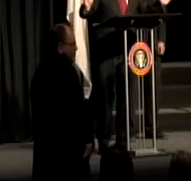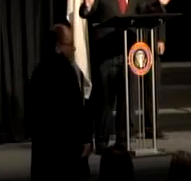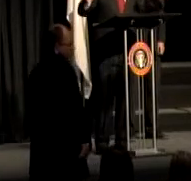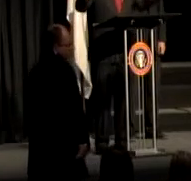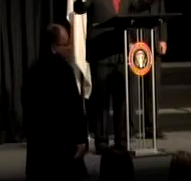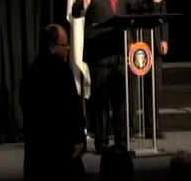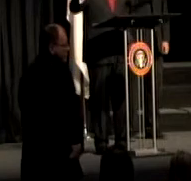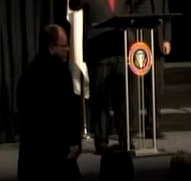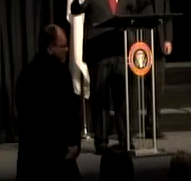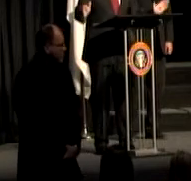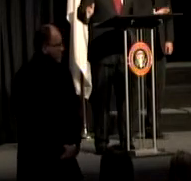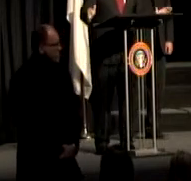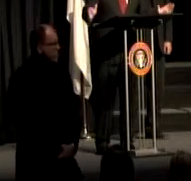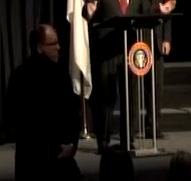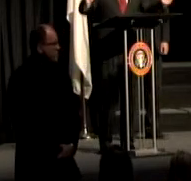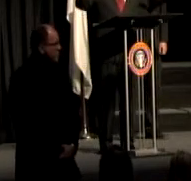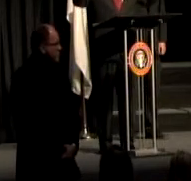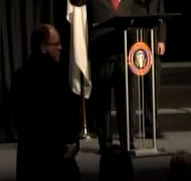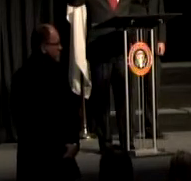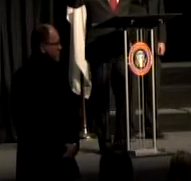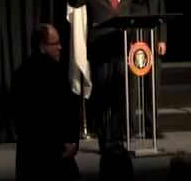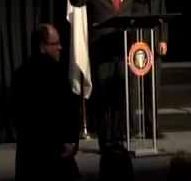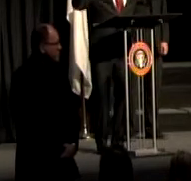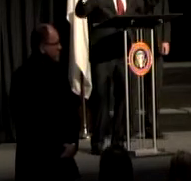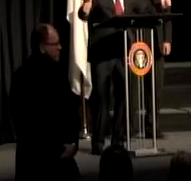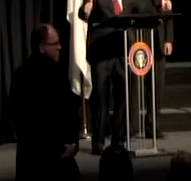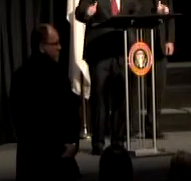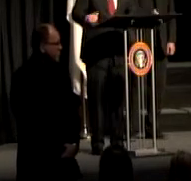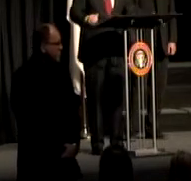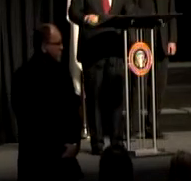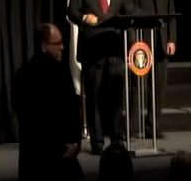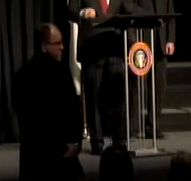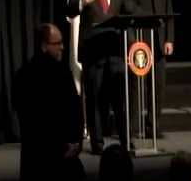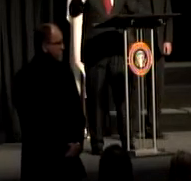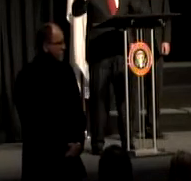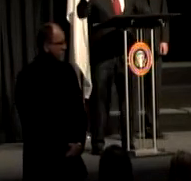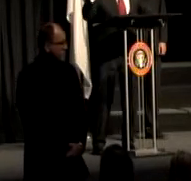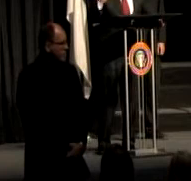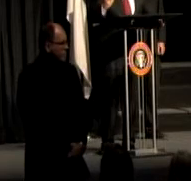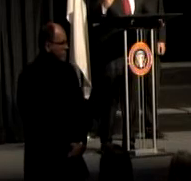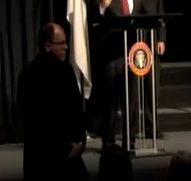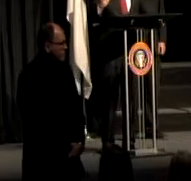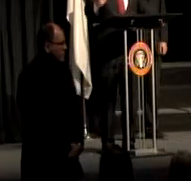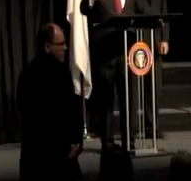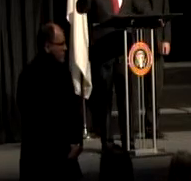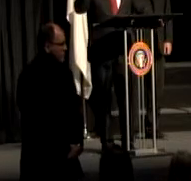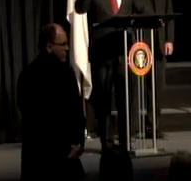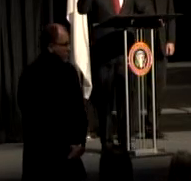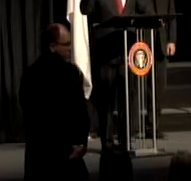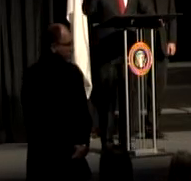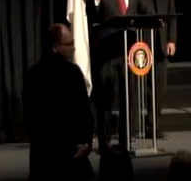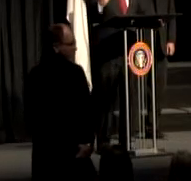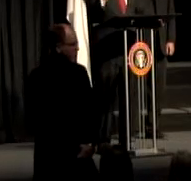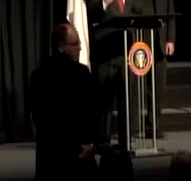we have to do we are saved by the blood of Jesus Christ that have been transformed for a new work to bring within our hearts and